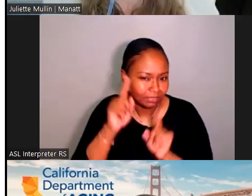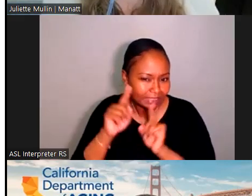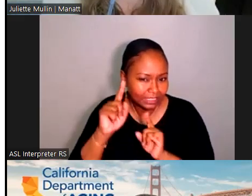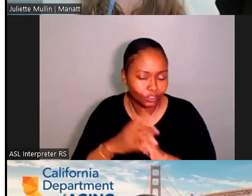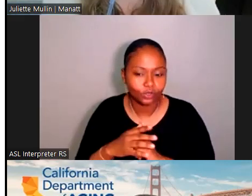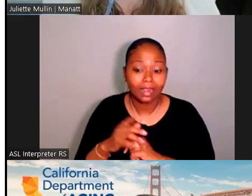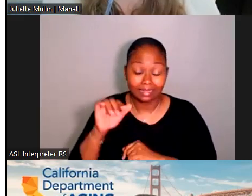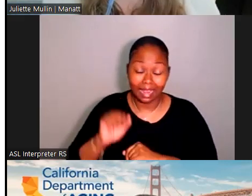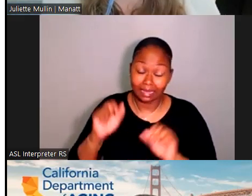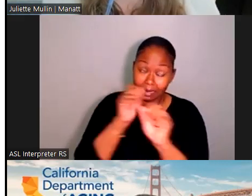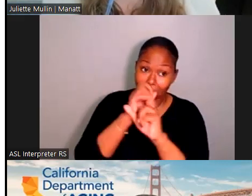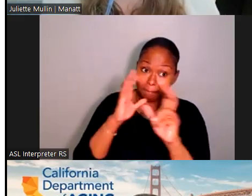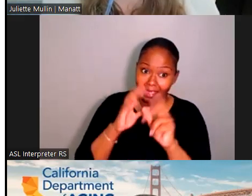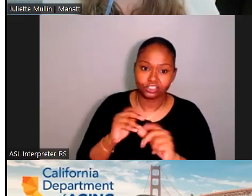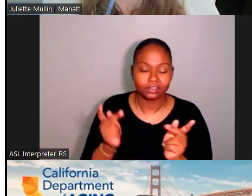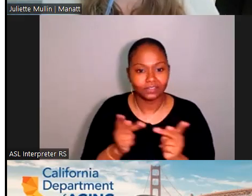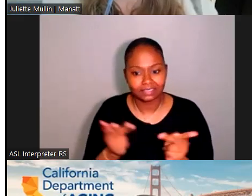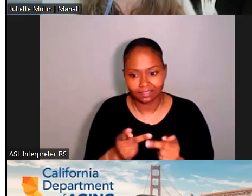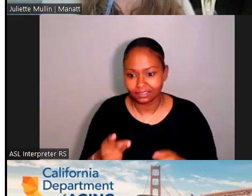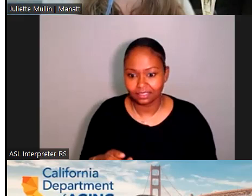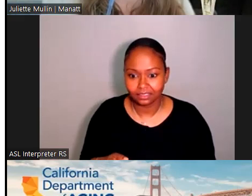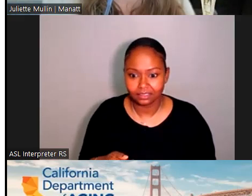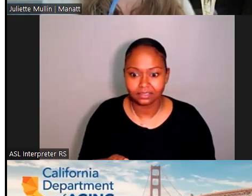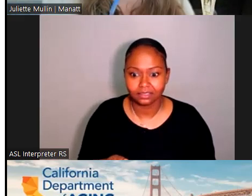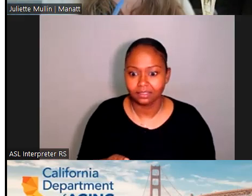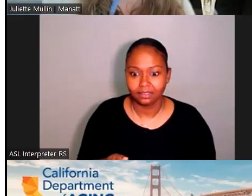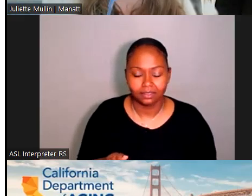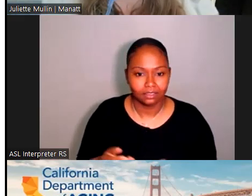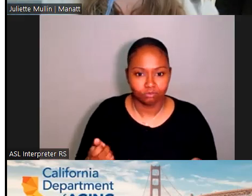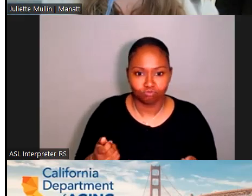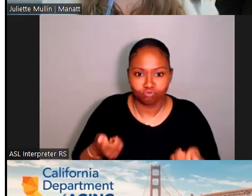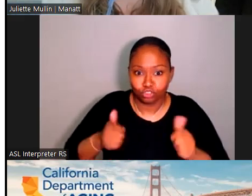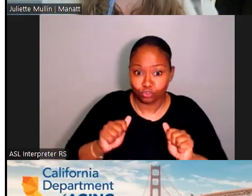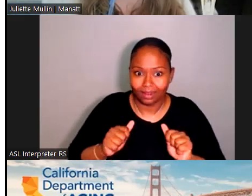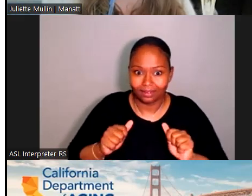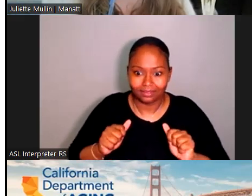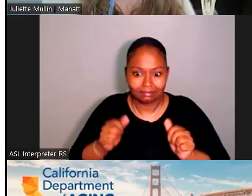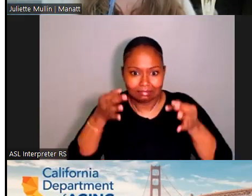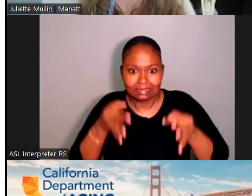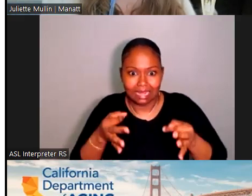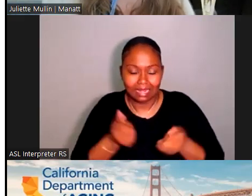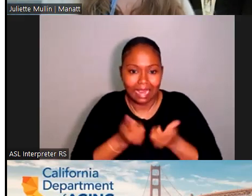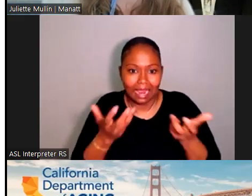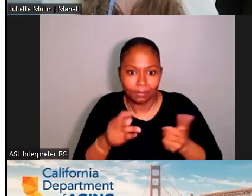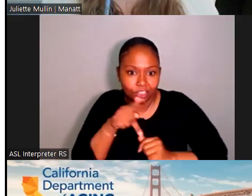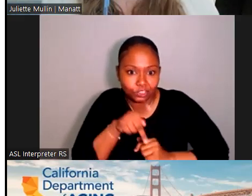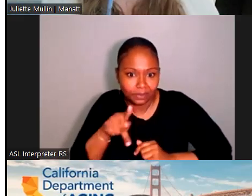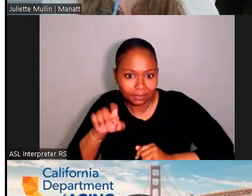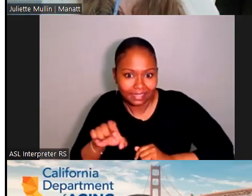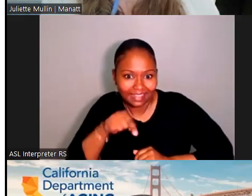would, be challenged to determine how much PPE and vaccines they need just to cover their own care